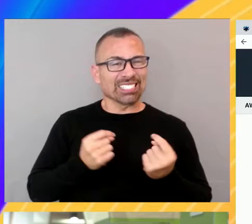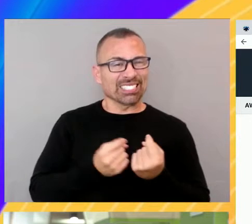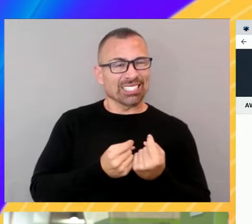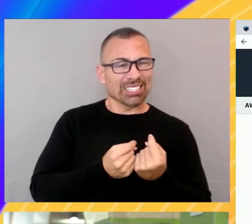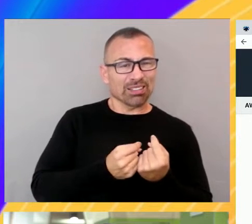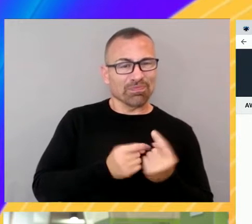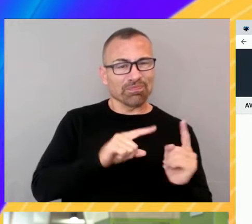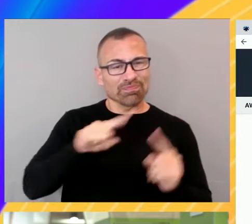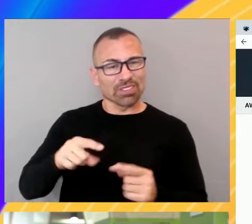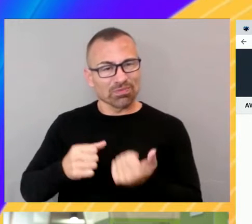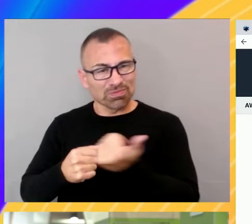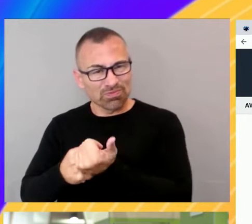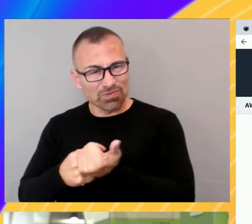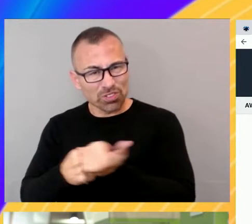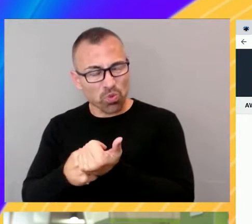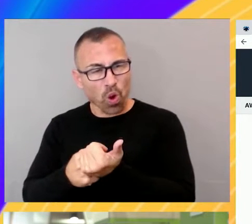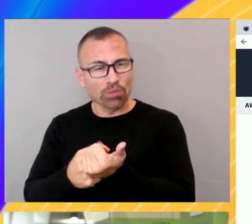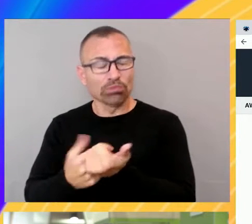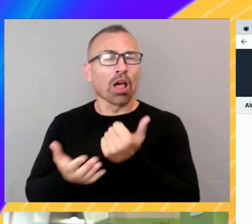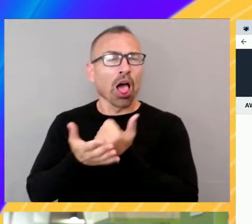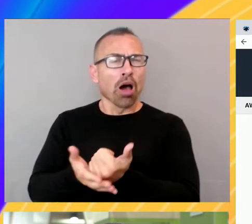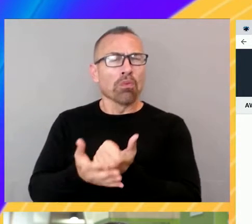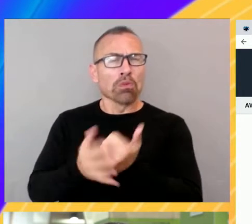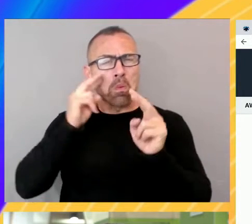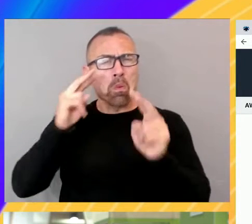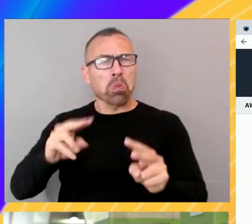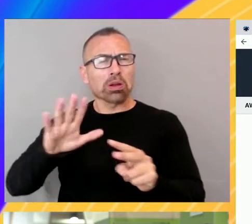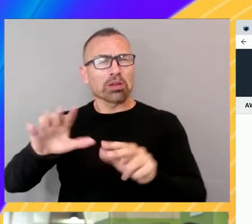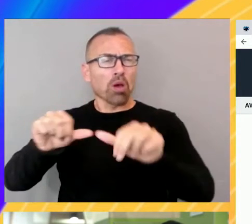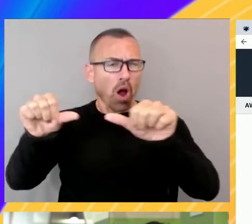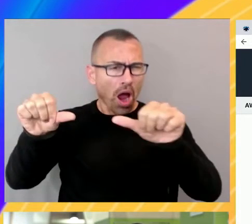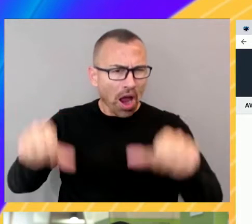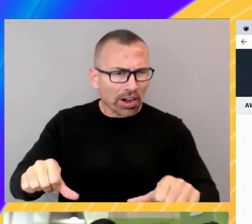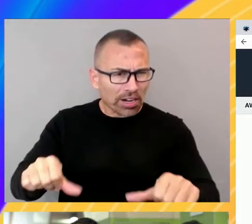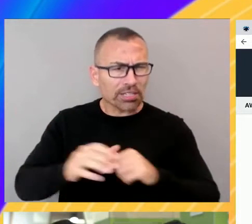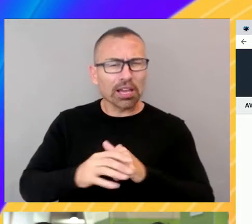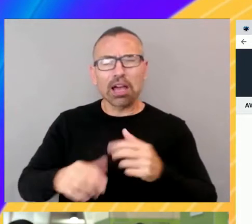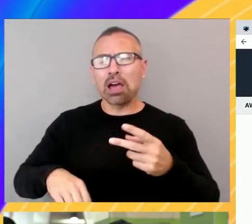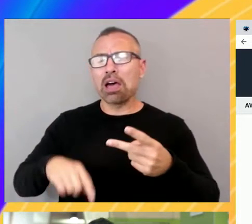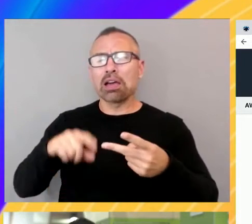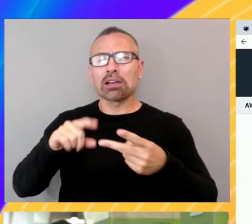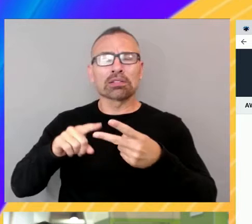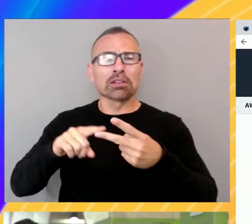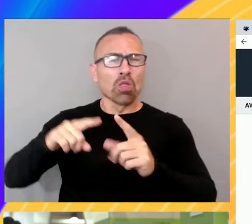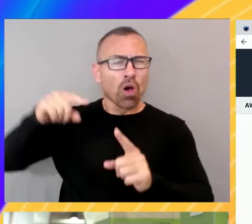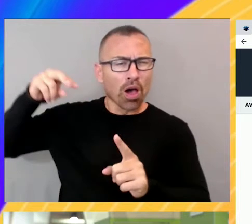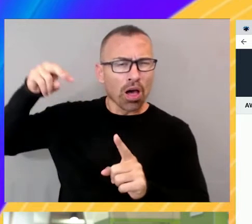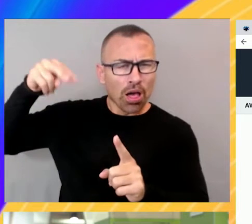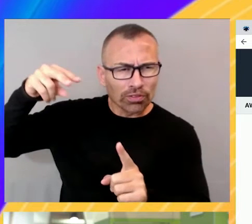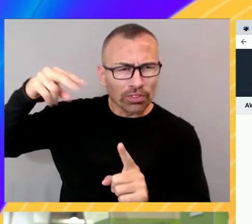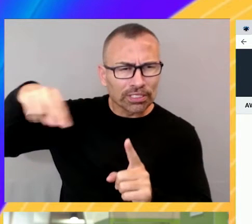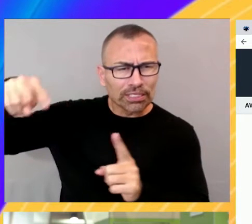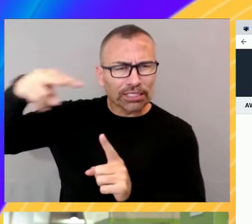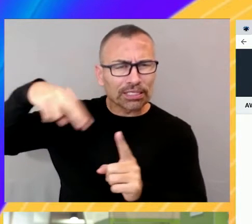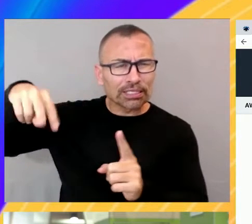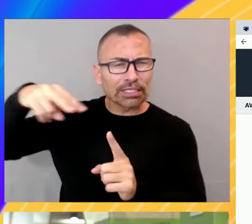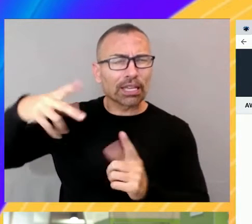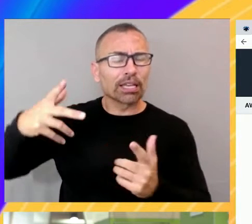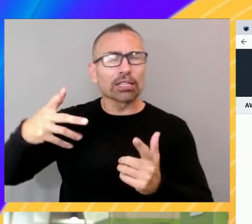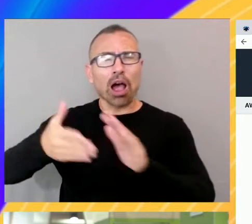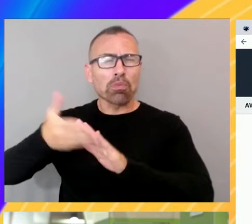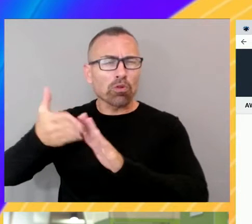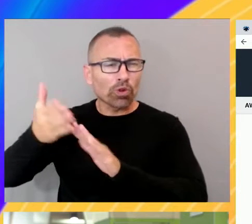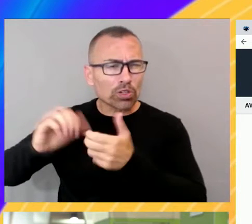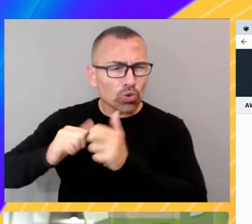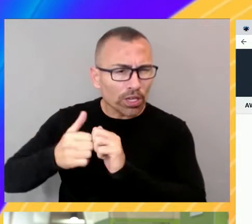right? Help them with their architecture, help them with eliminating operational issues, and so we would do the ORR for them. or we would help them